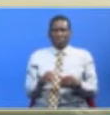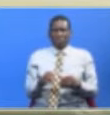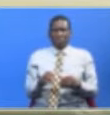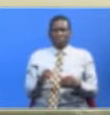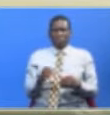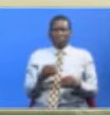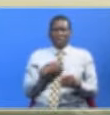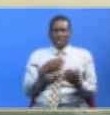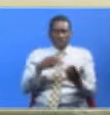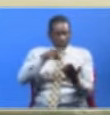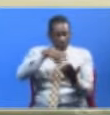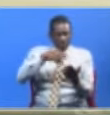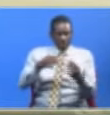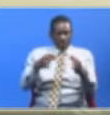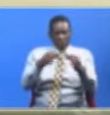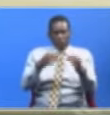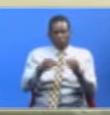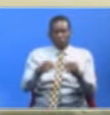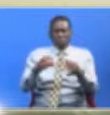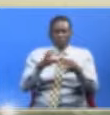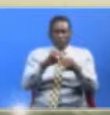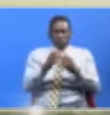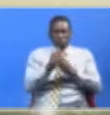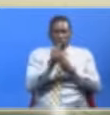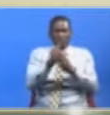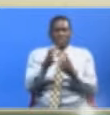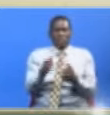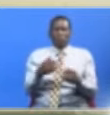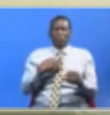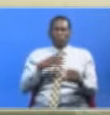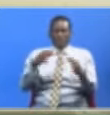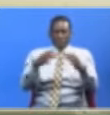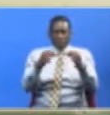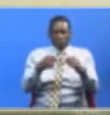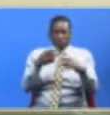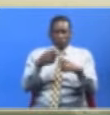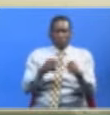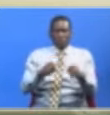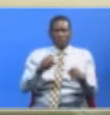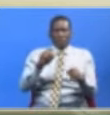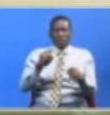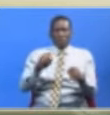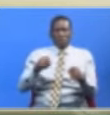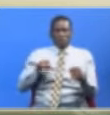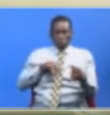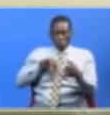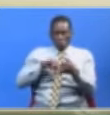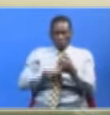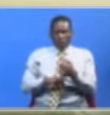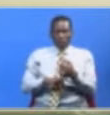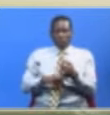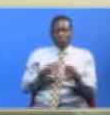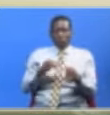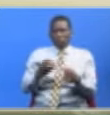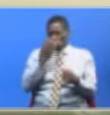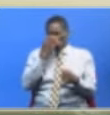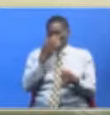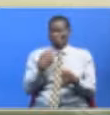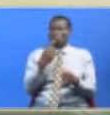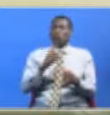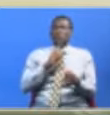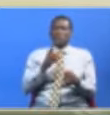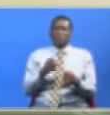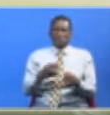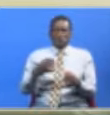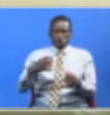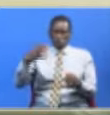I've just read a message from the Azimio leader, Raila Odinga. There's one here from the First Lady, Mama Rachel Ruto, who says, "I'm deeply